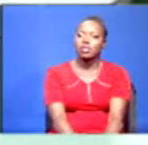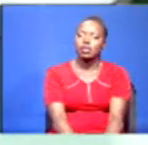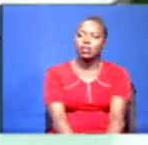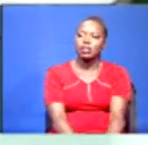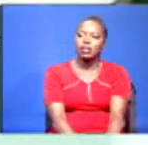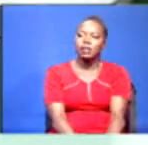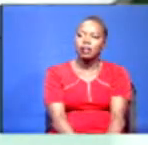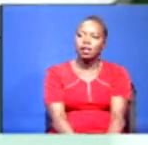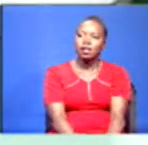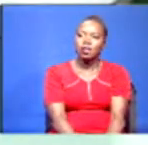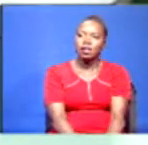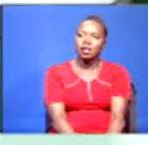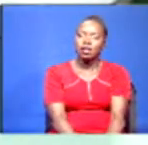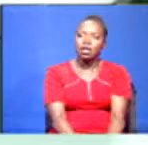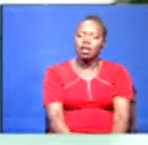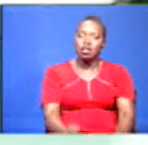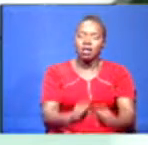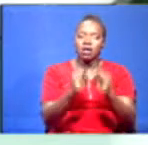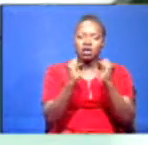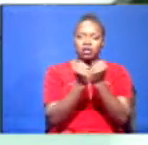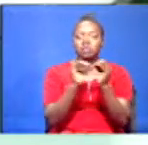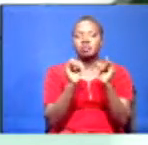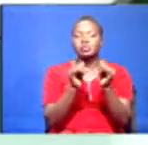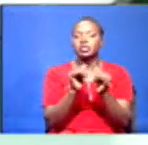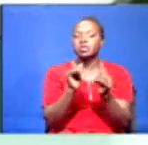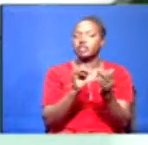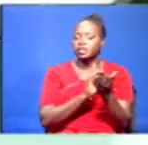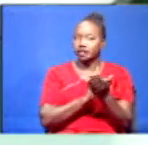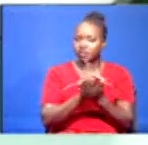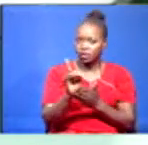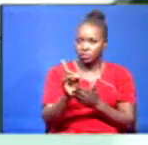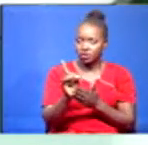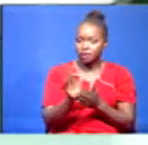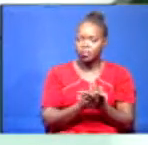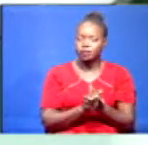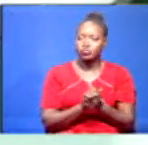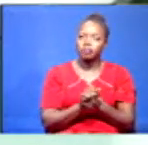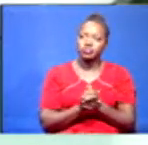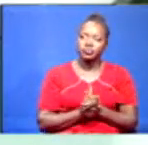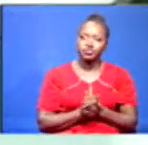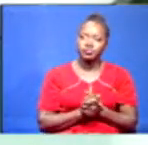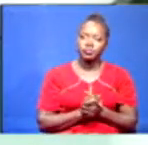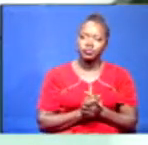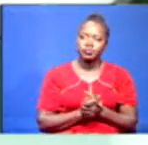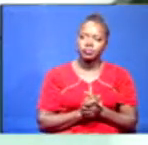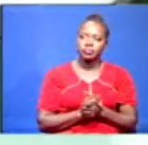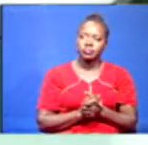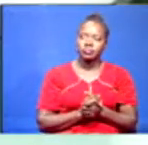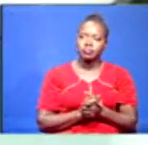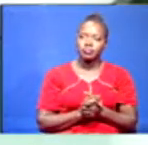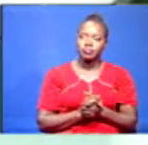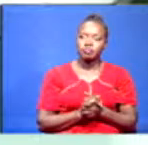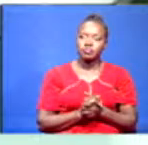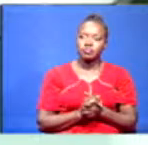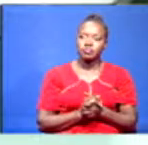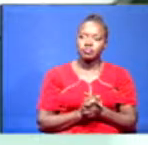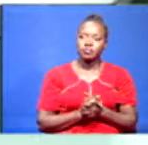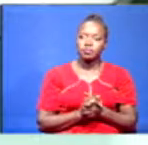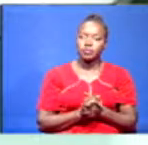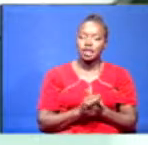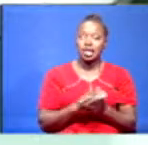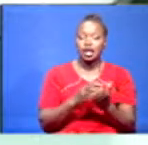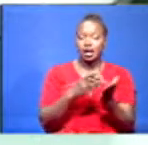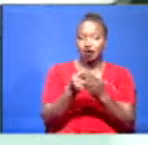Our socials at KBC Channel 1, my Twitter handle at TomBoya24, hashtag Prime Edition, the cost of maize. Flour